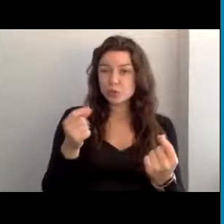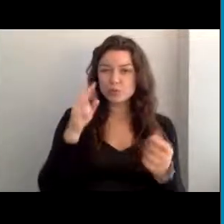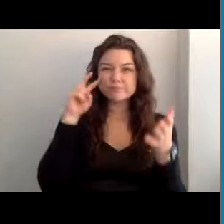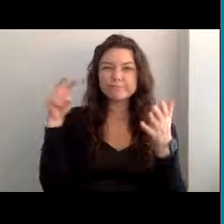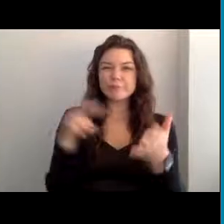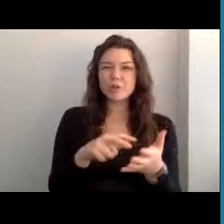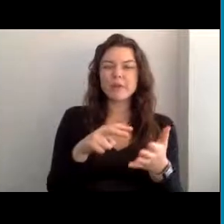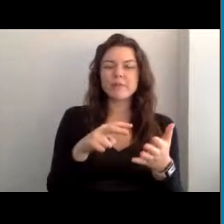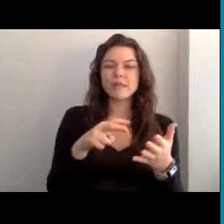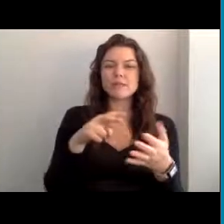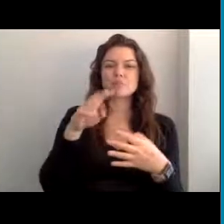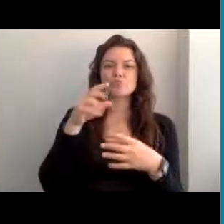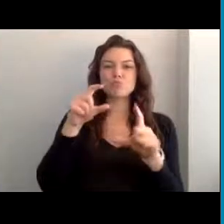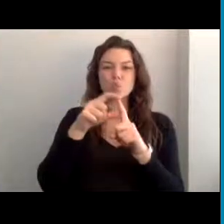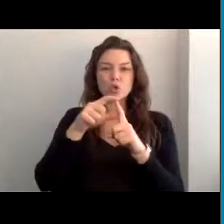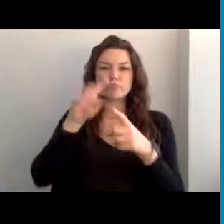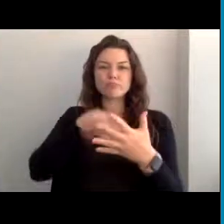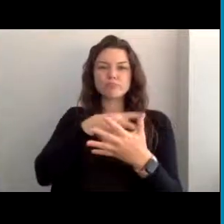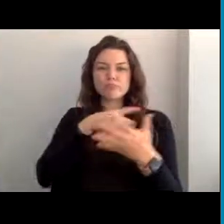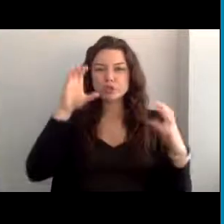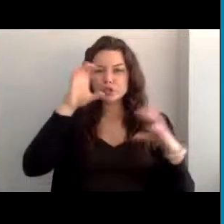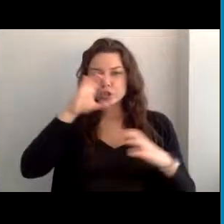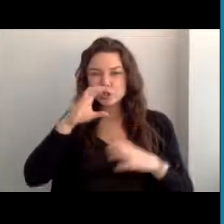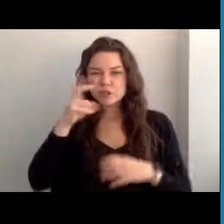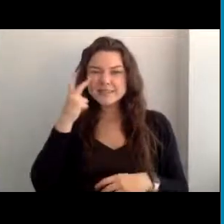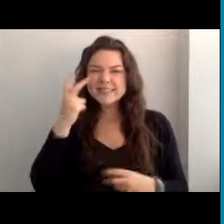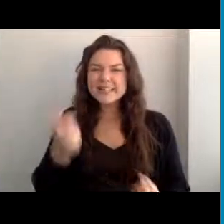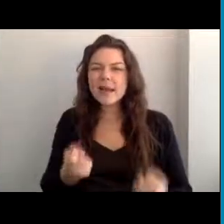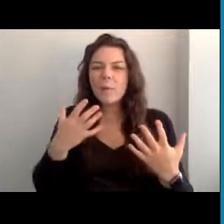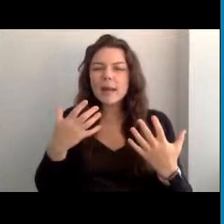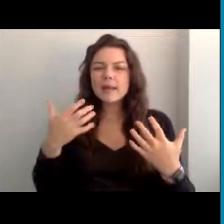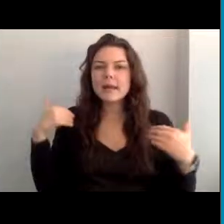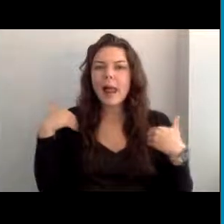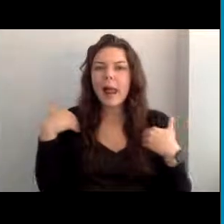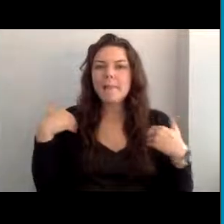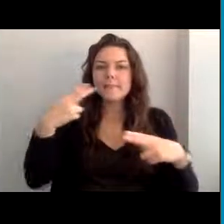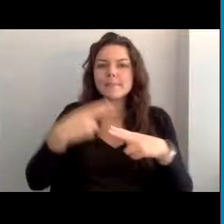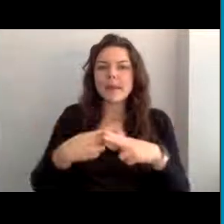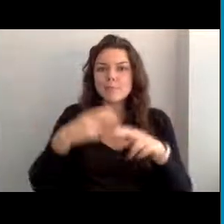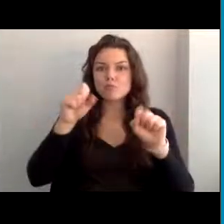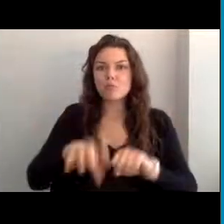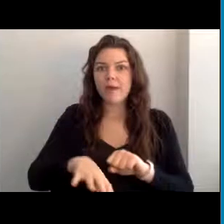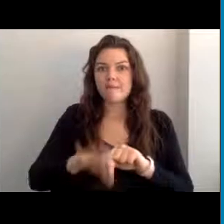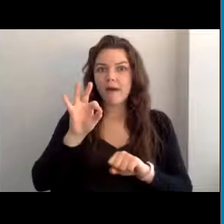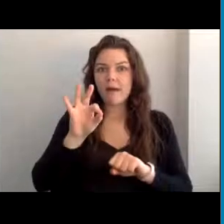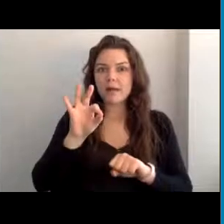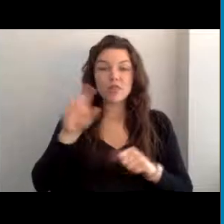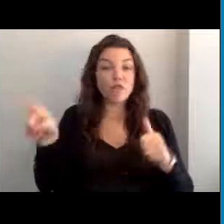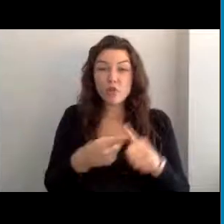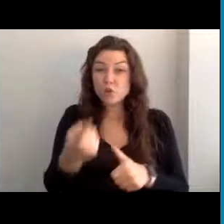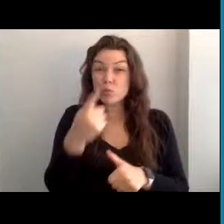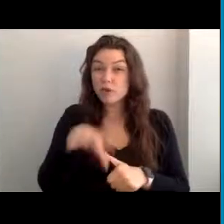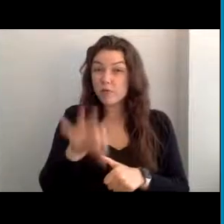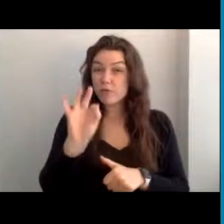of a word search and see how many invertebrate names you can find, and then write down in the chat box the very first one you come across.